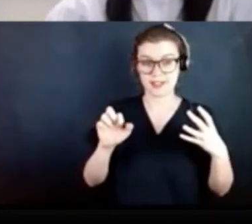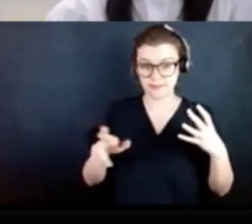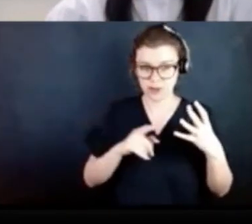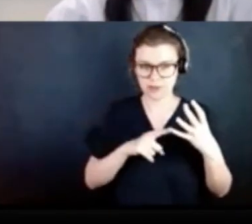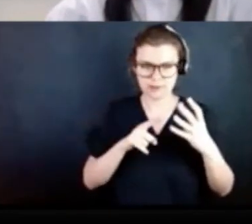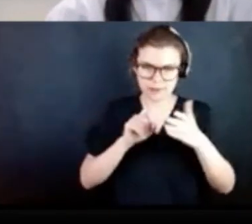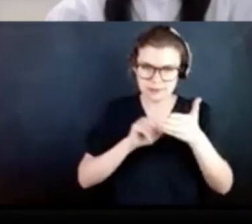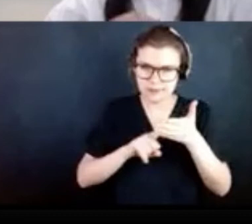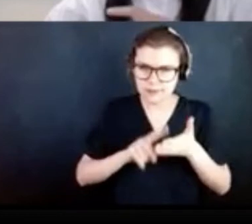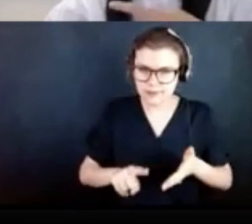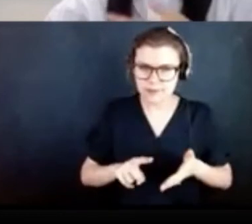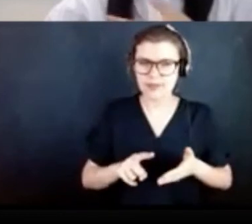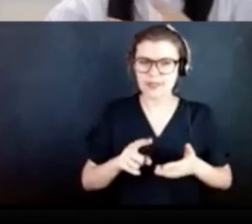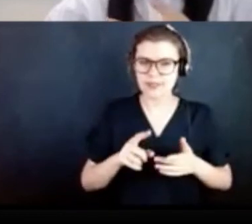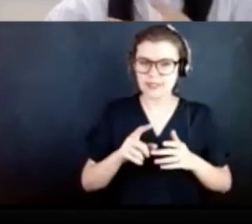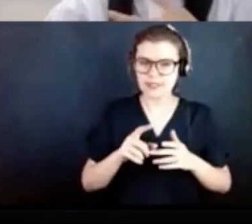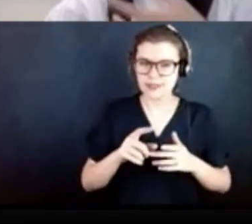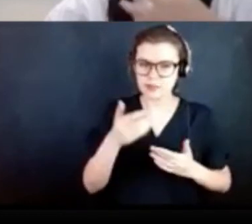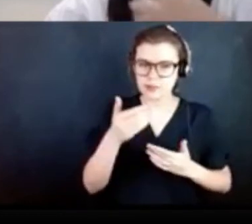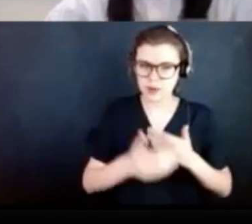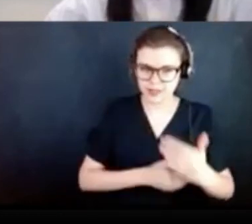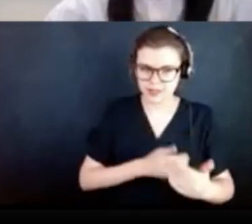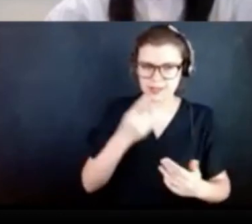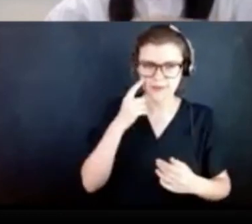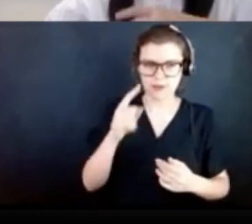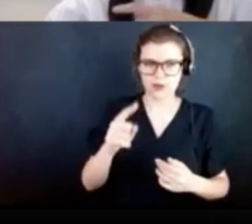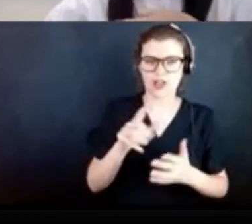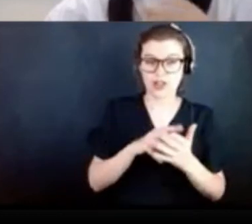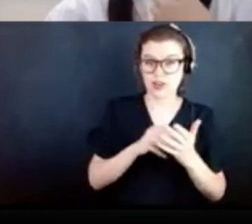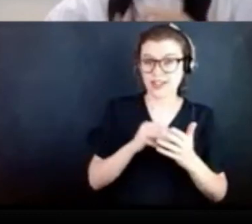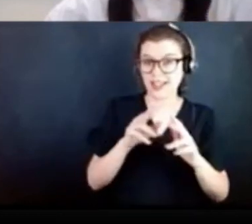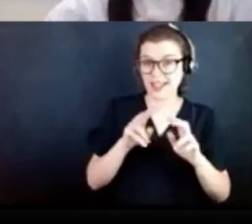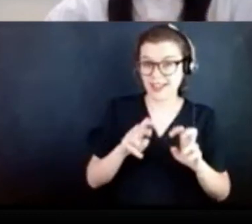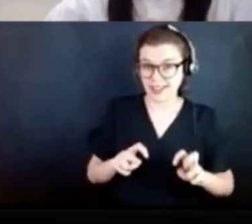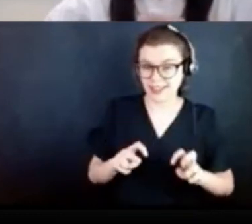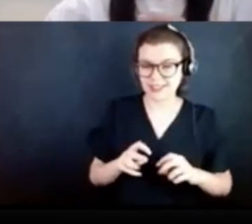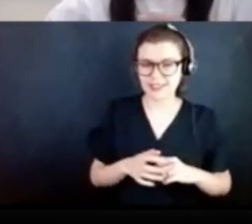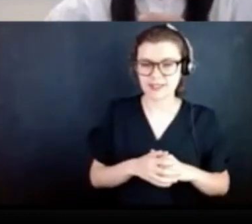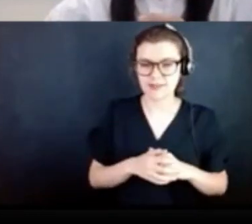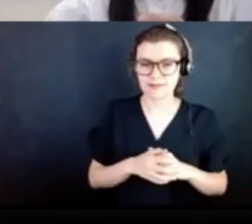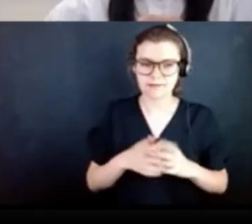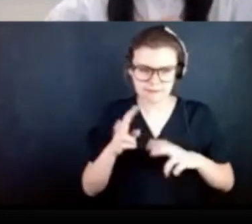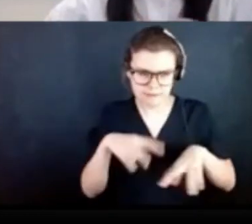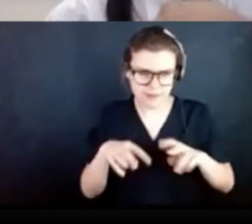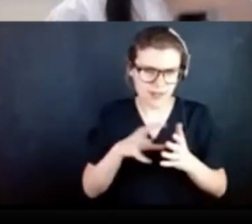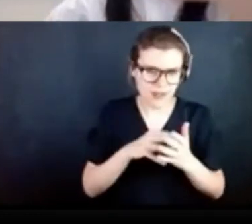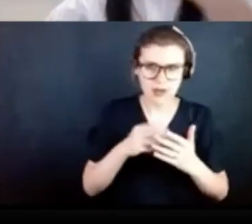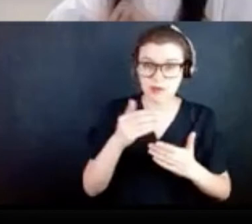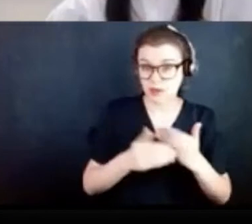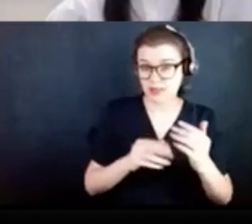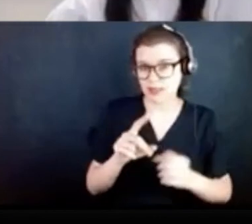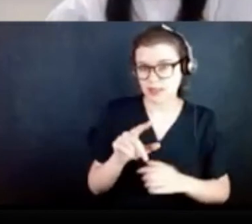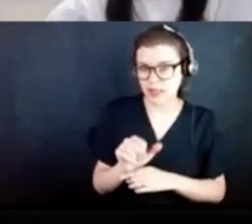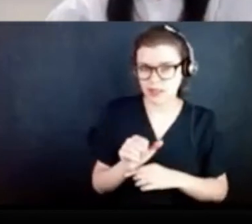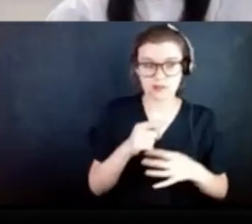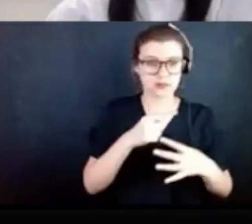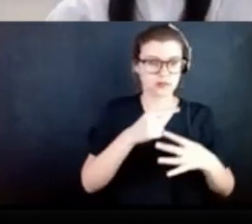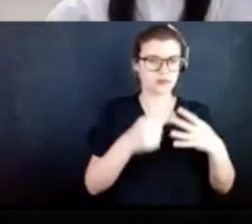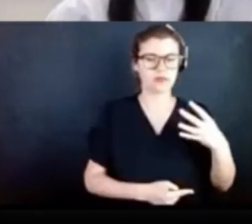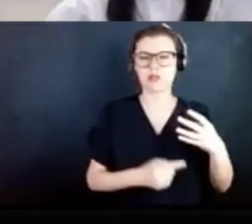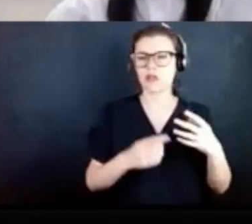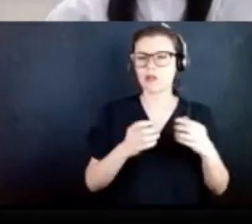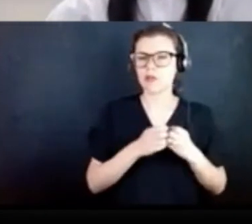outcomes with learning analytics in the review of NAEP's use of learning process data. So those are the review